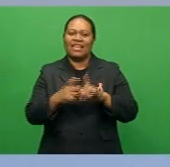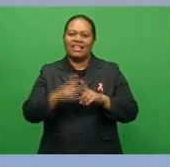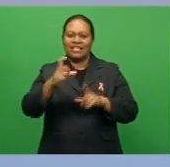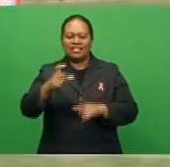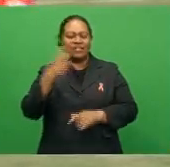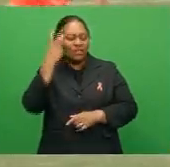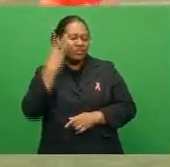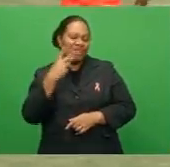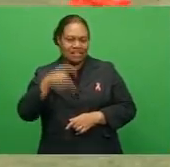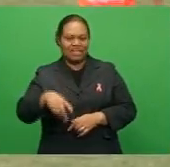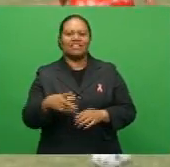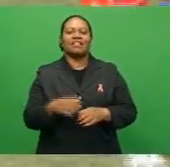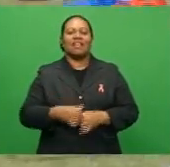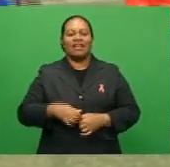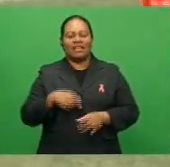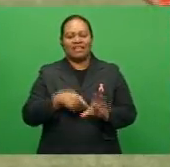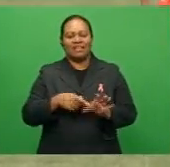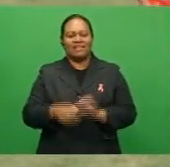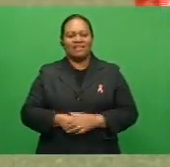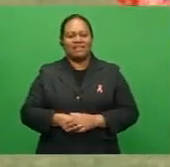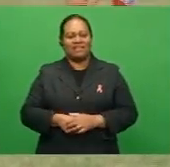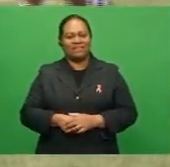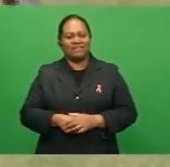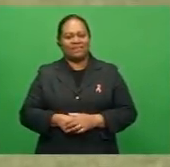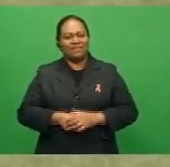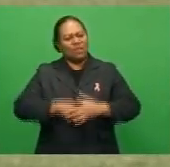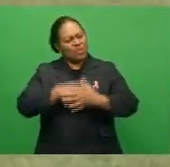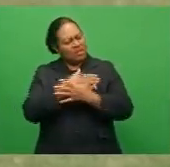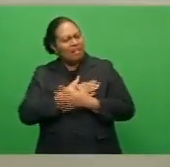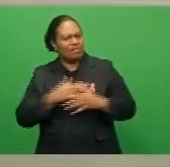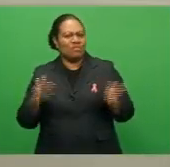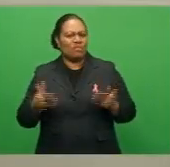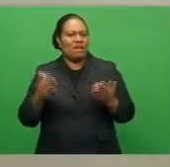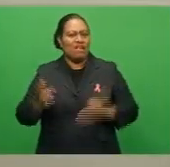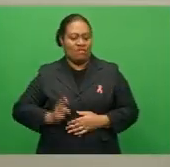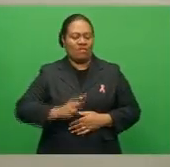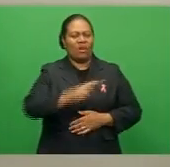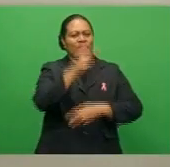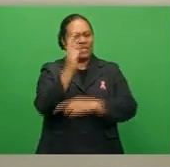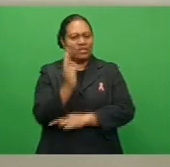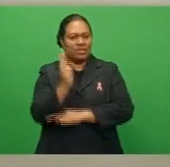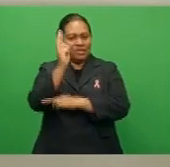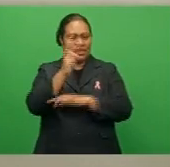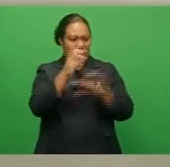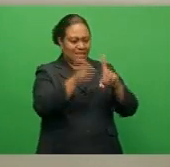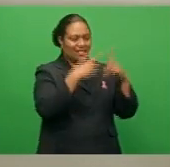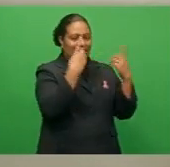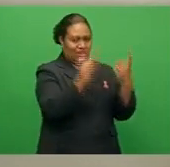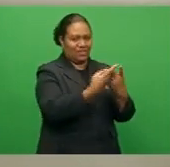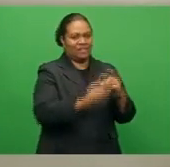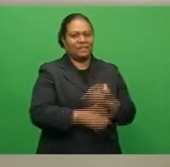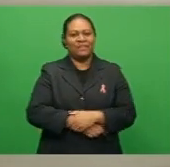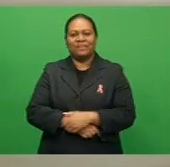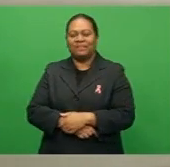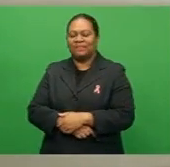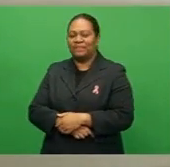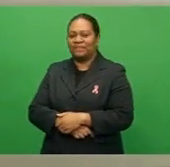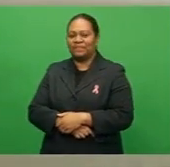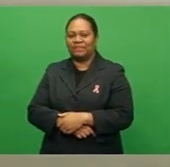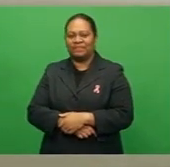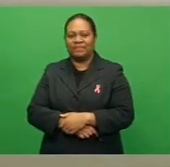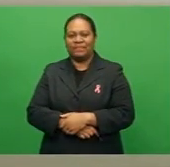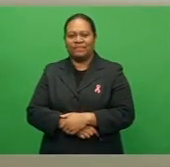at the current lineup, you see some of the teams that have turned up have a lot of the national team players that